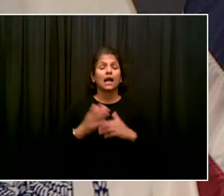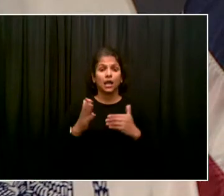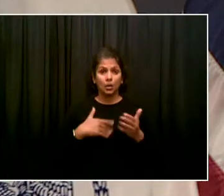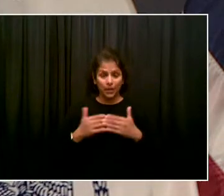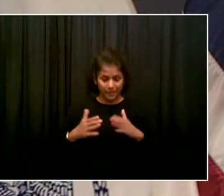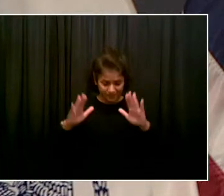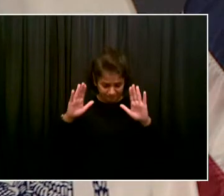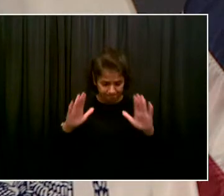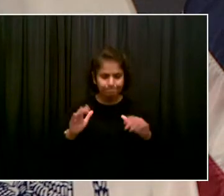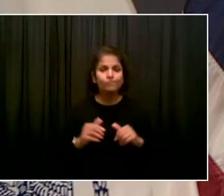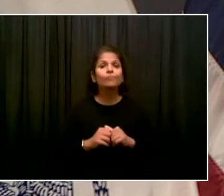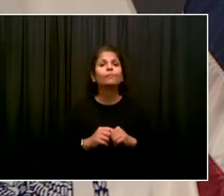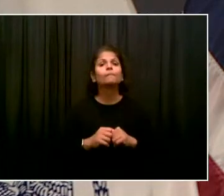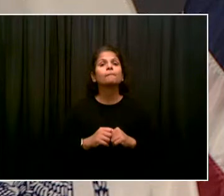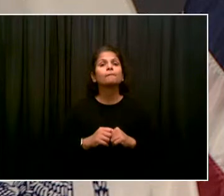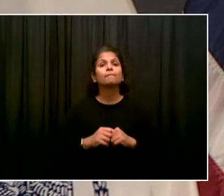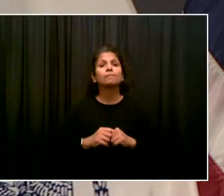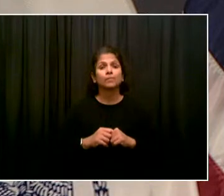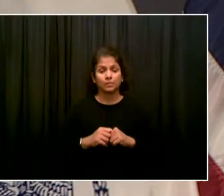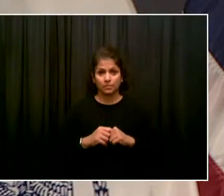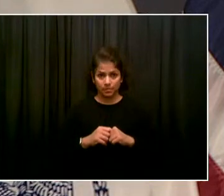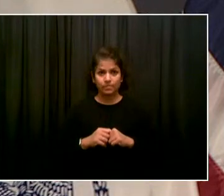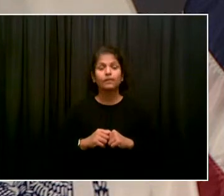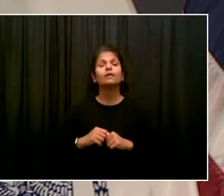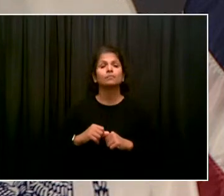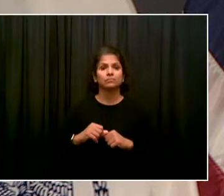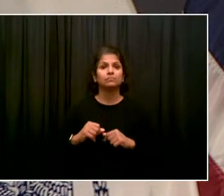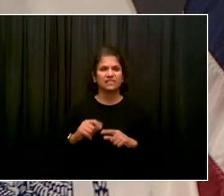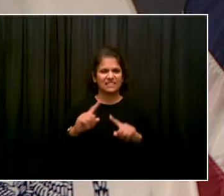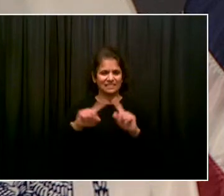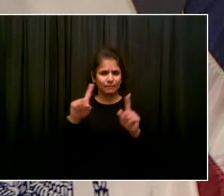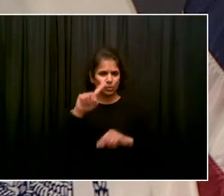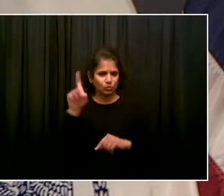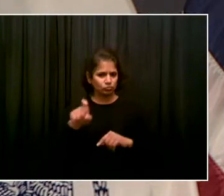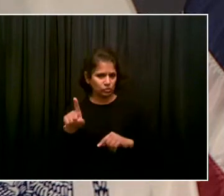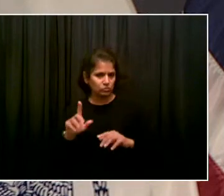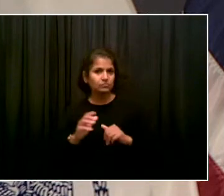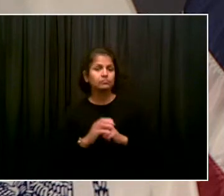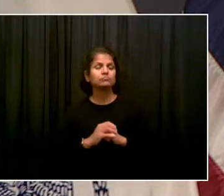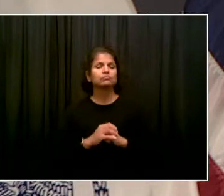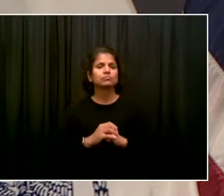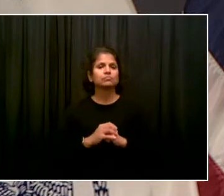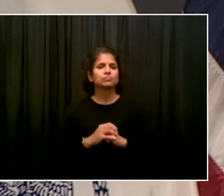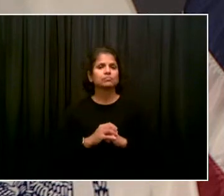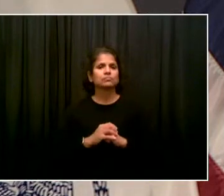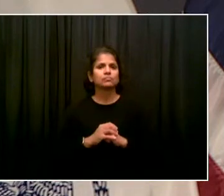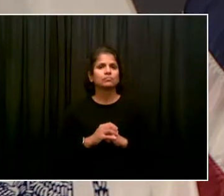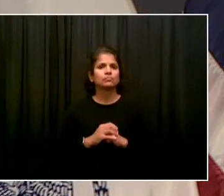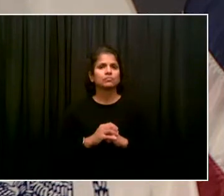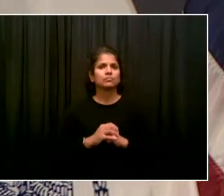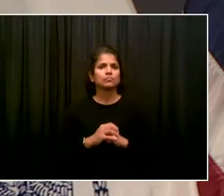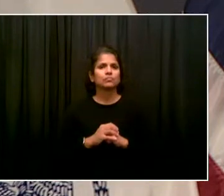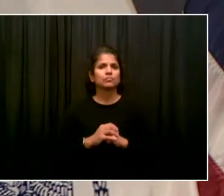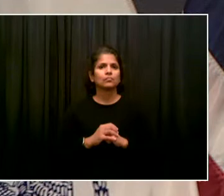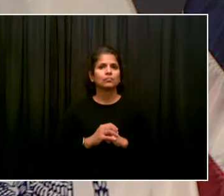maybe I can ask this. Was the appeal, well, two things. You keep referring to their guidance letter.